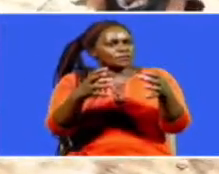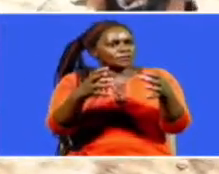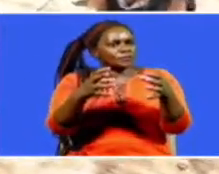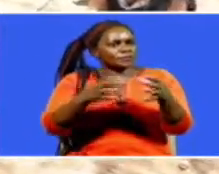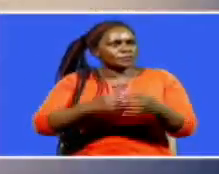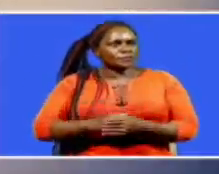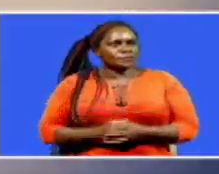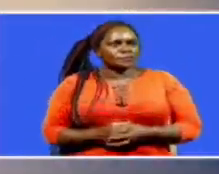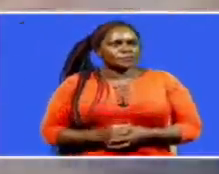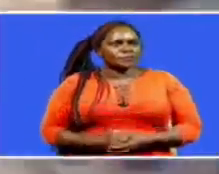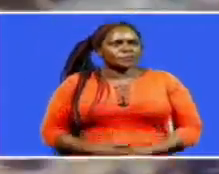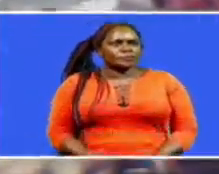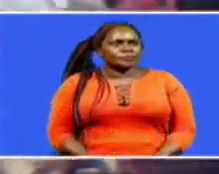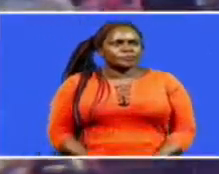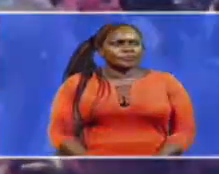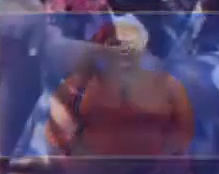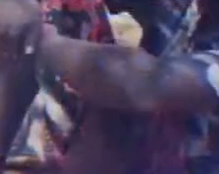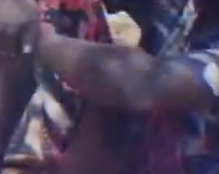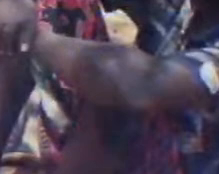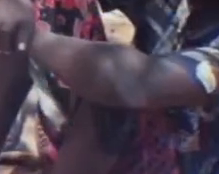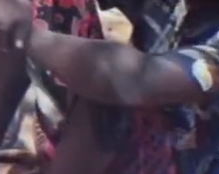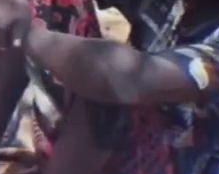in the creed.